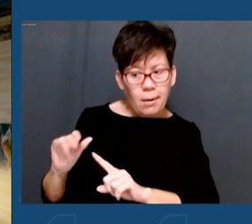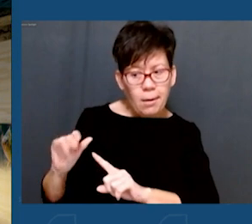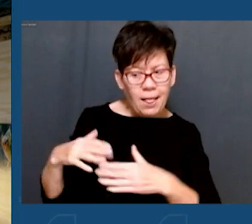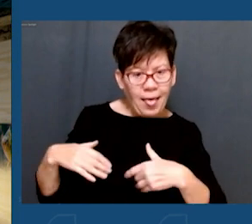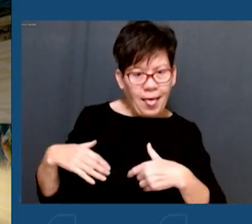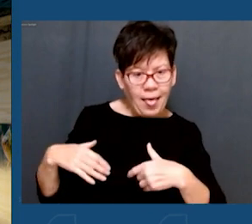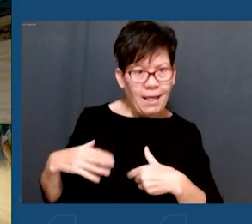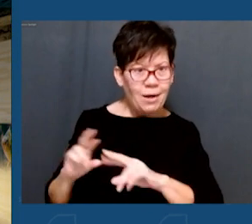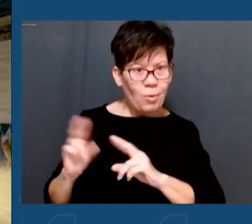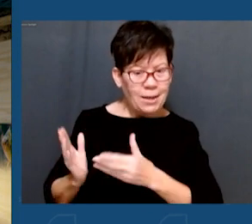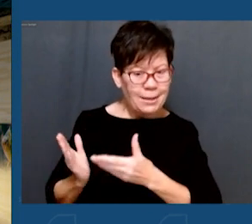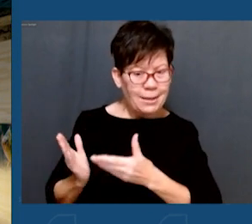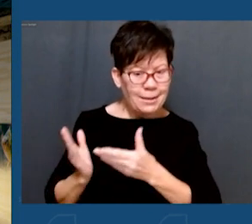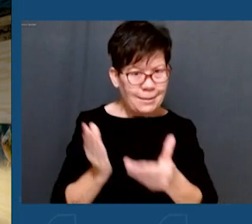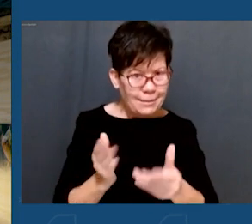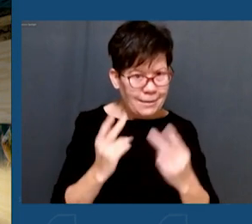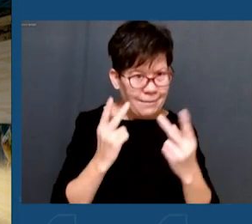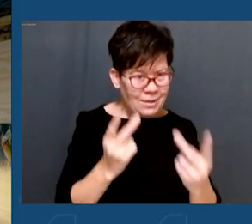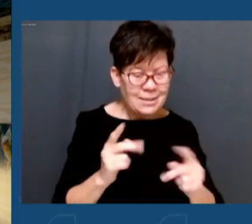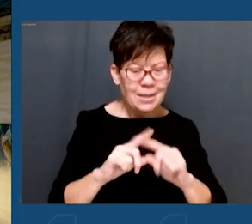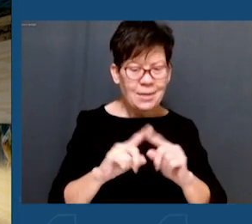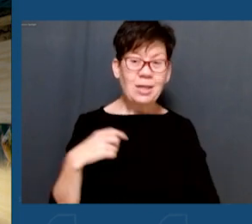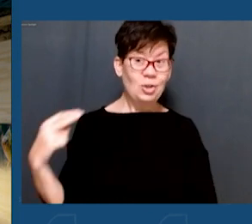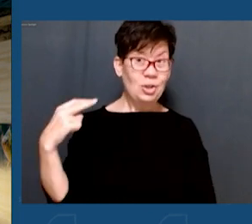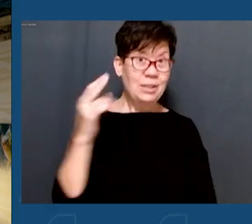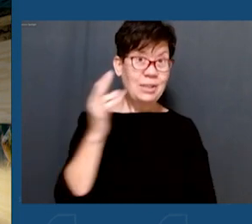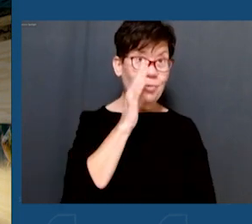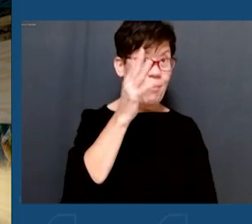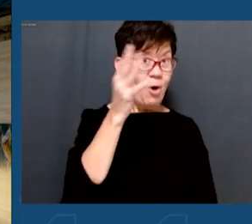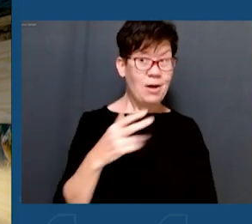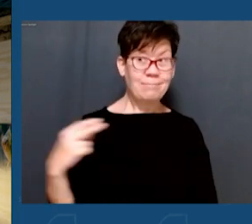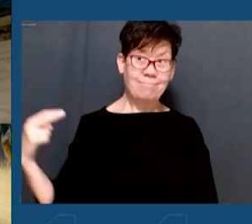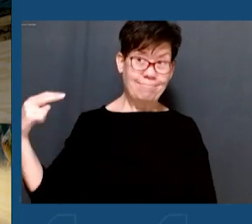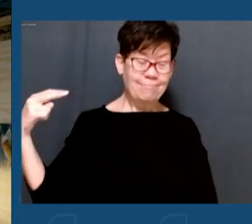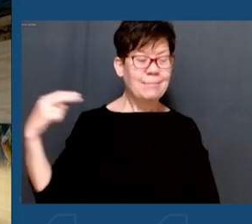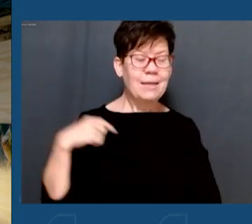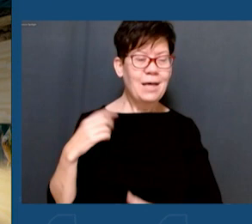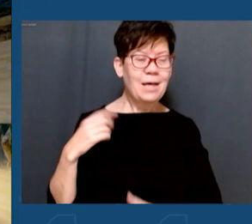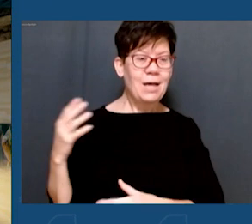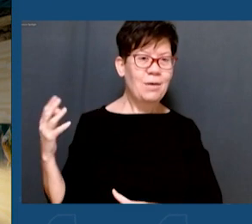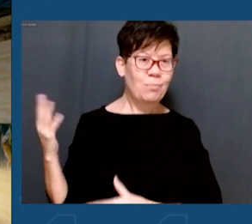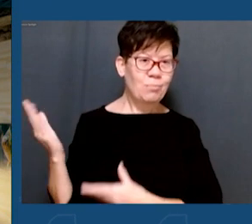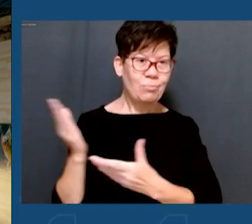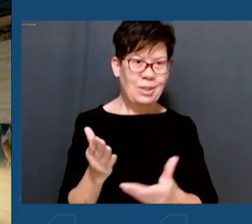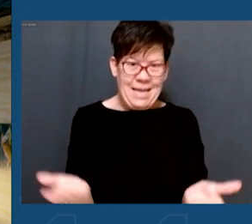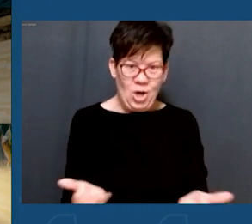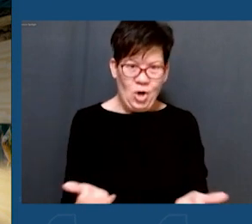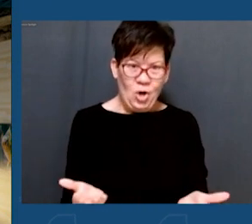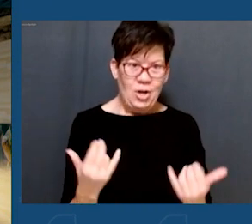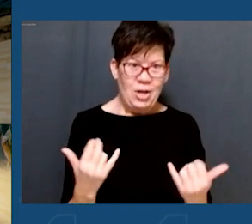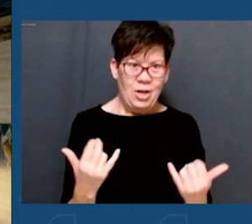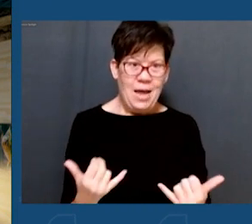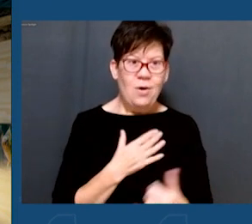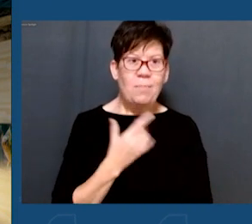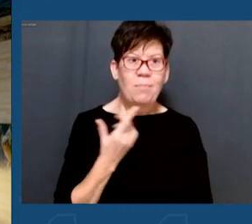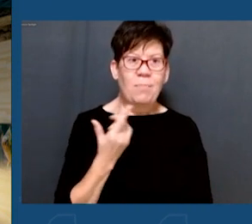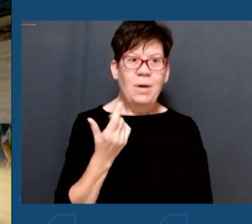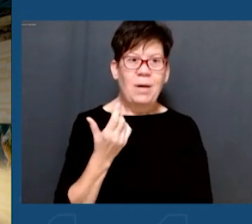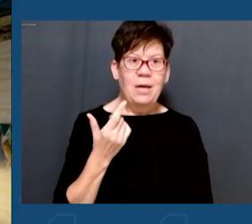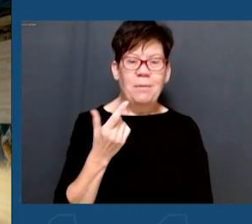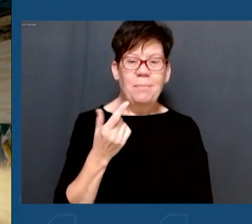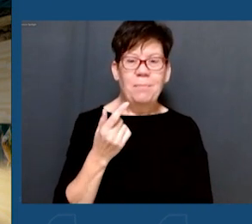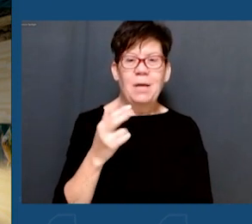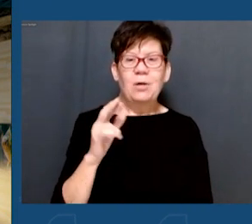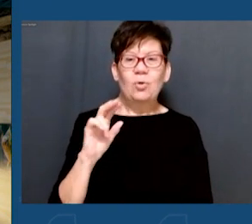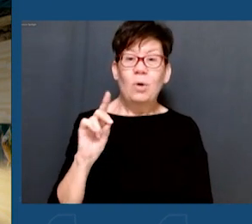sees her grandma in all her glory, I'm going to bring her here. Because right now, my granddaughter who lives far away thinks I'm this big because I only